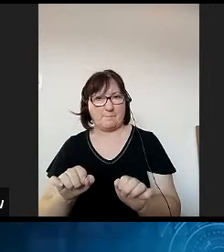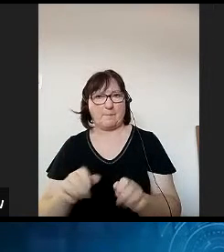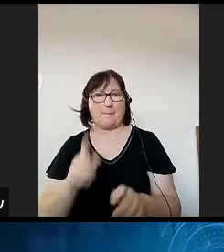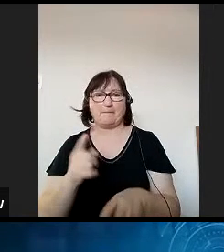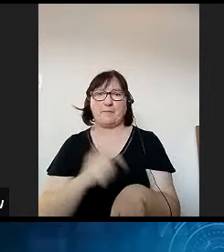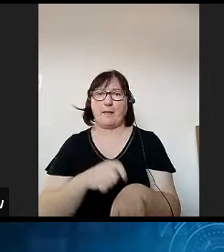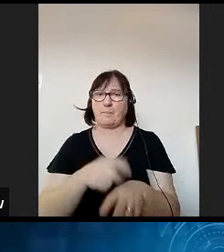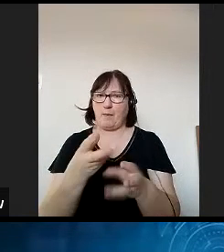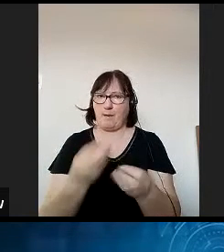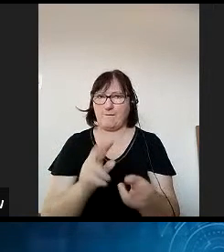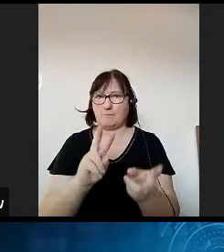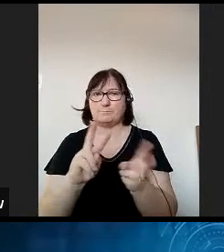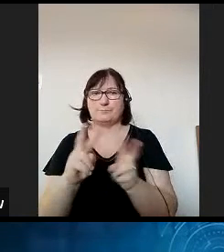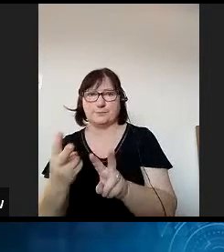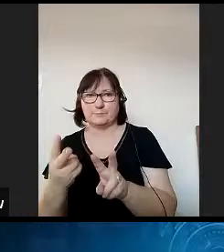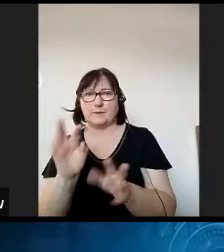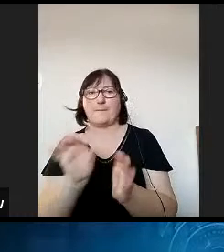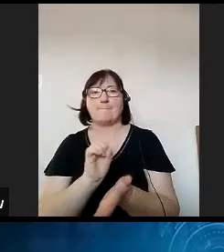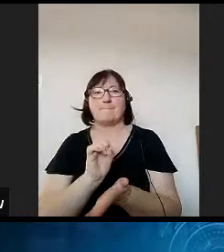website,